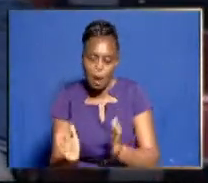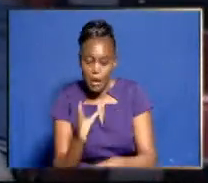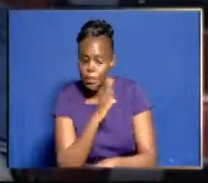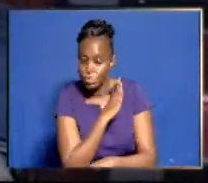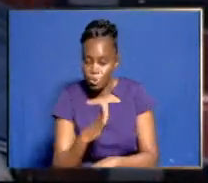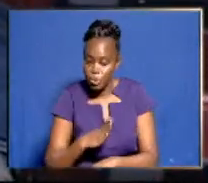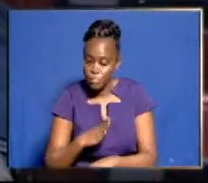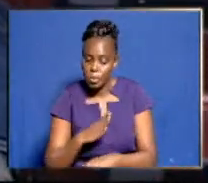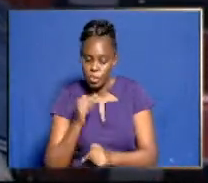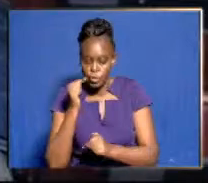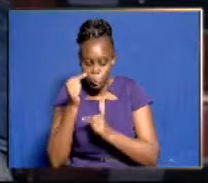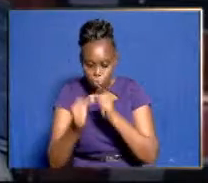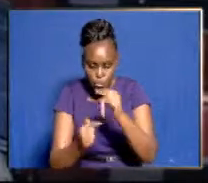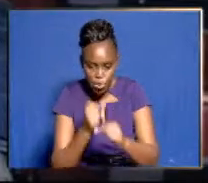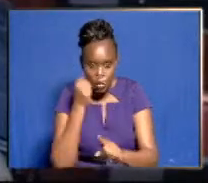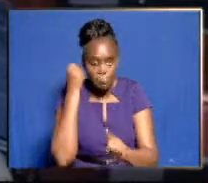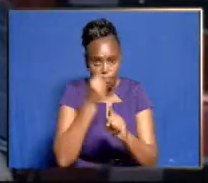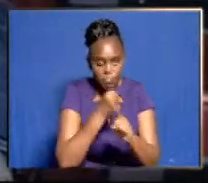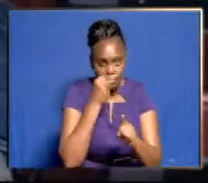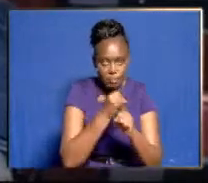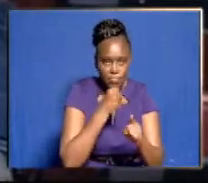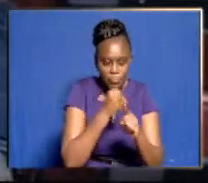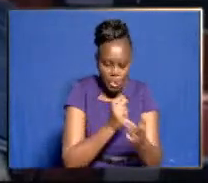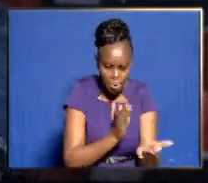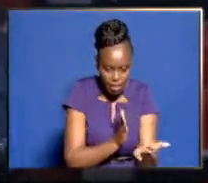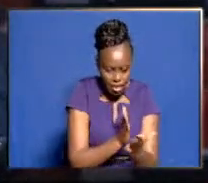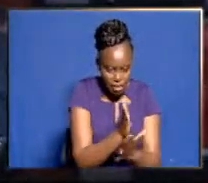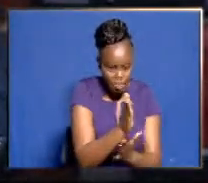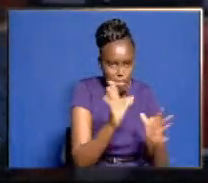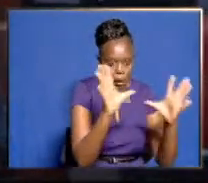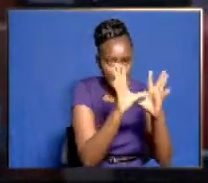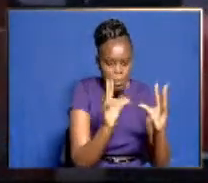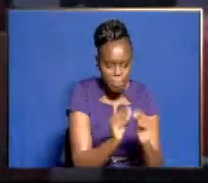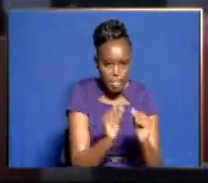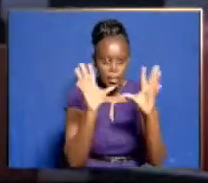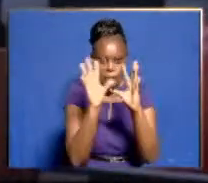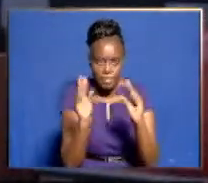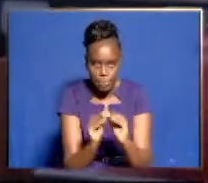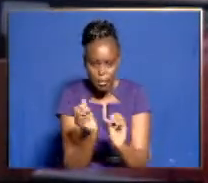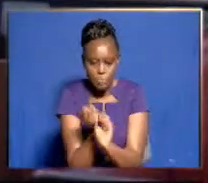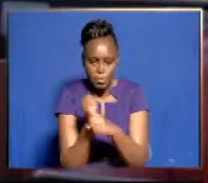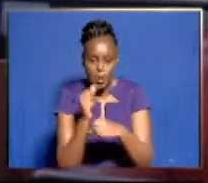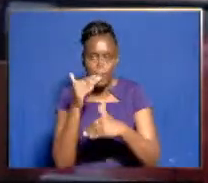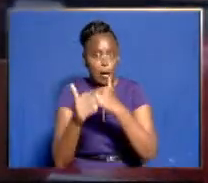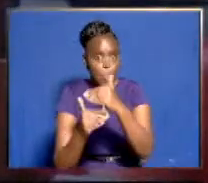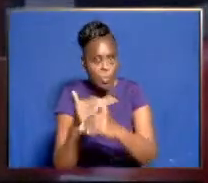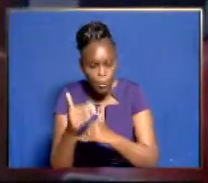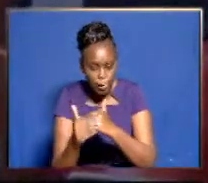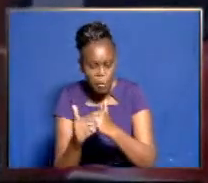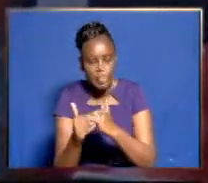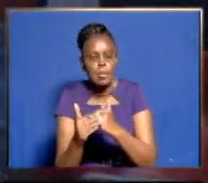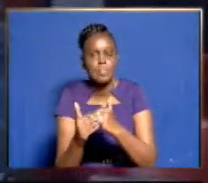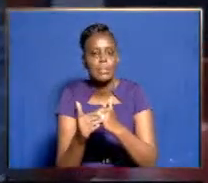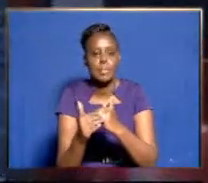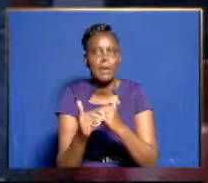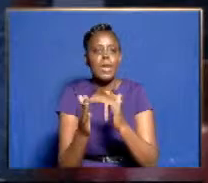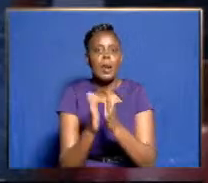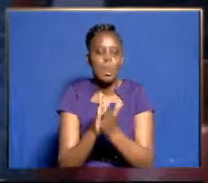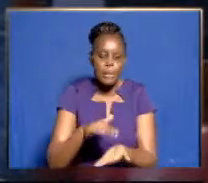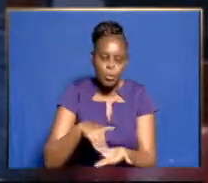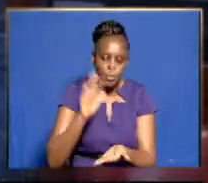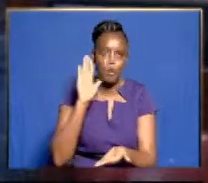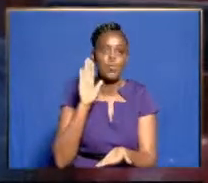continue fighting for the integrity of our budgets and budget-making processes, Mr. Speaker, and more